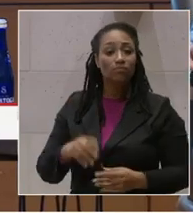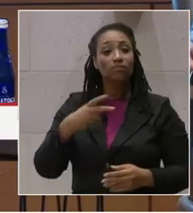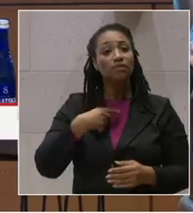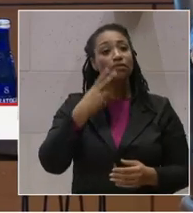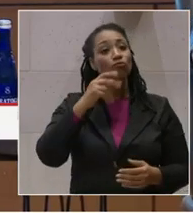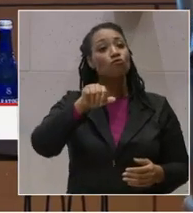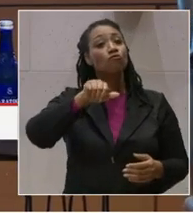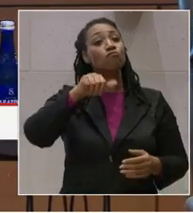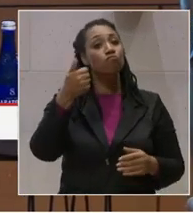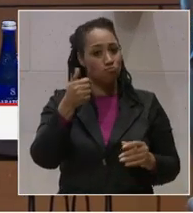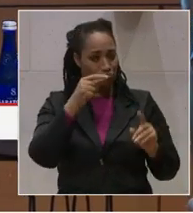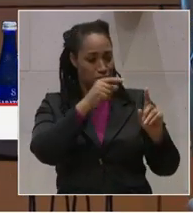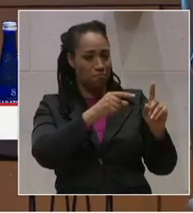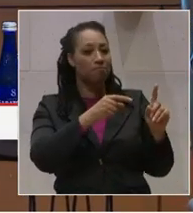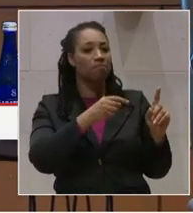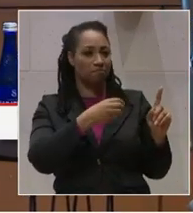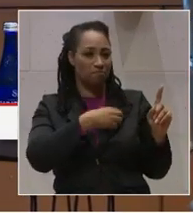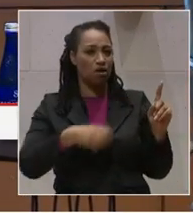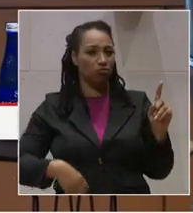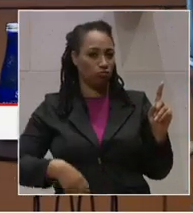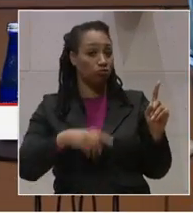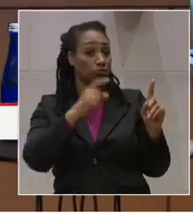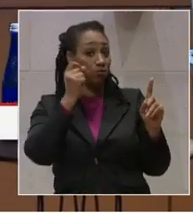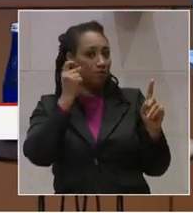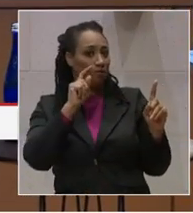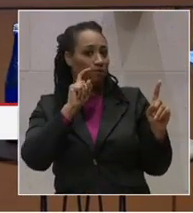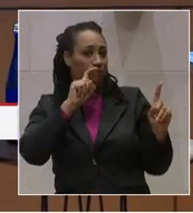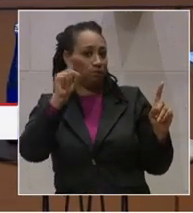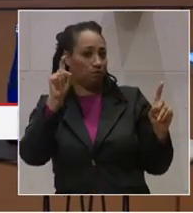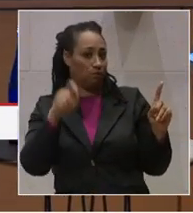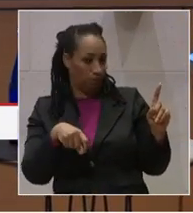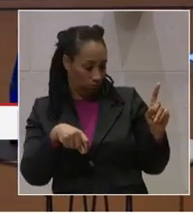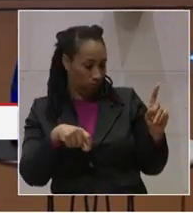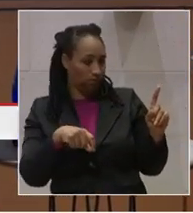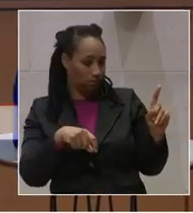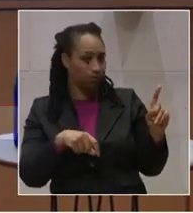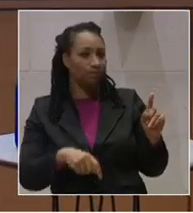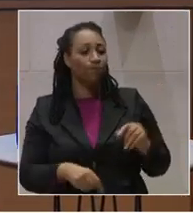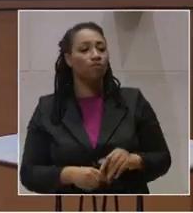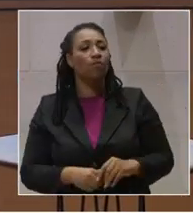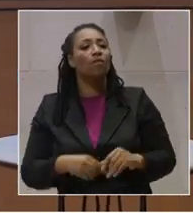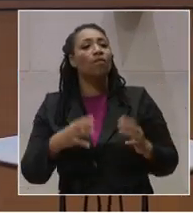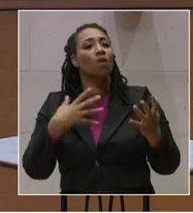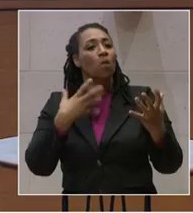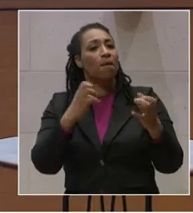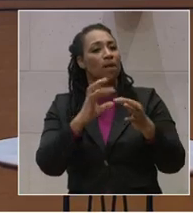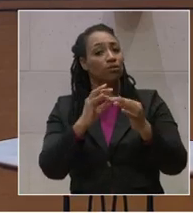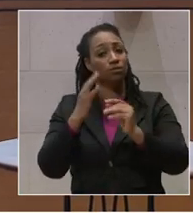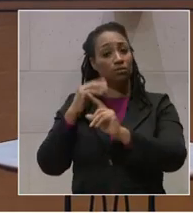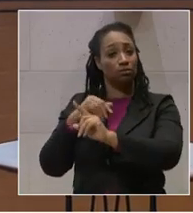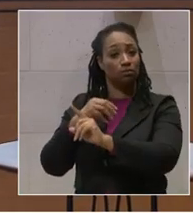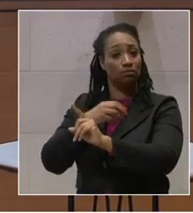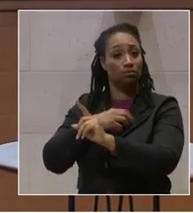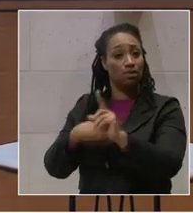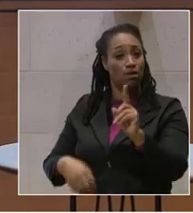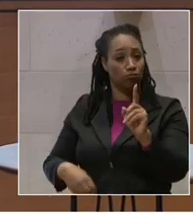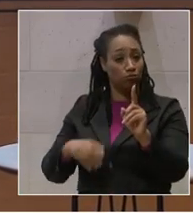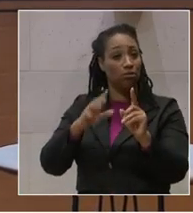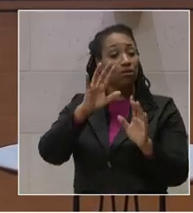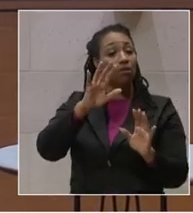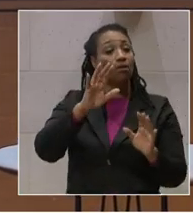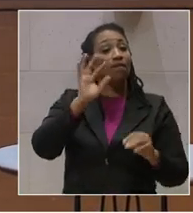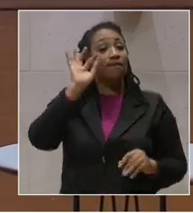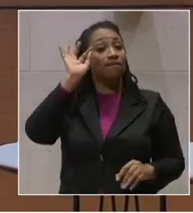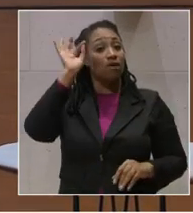The reason I lift this up is because at the federal level, we know that the housing crisis